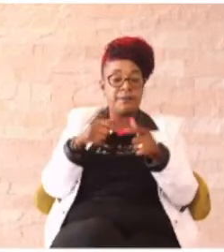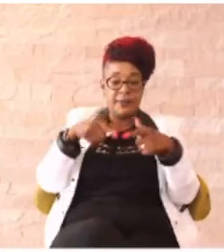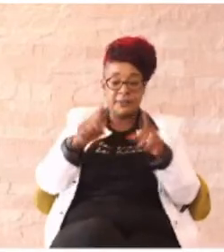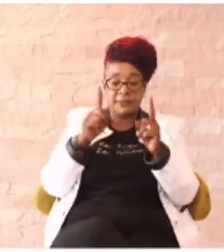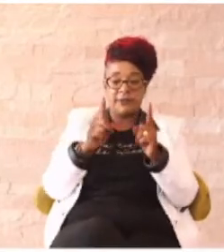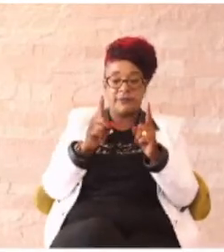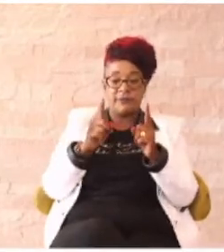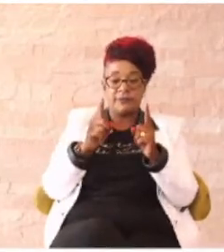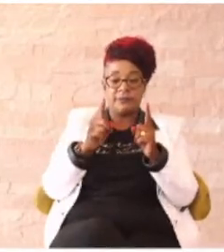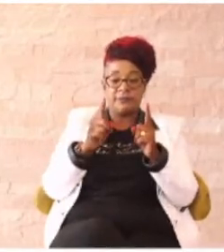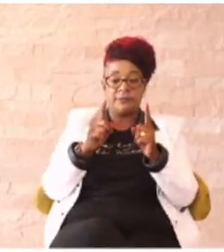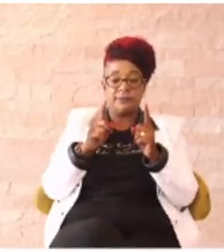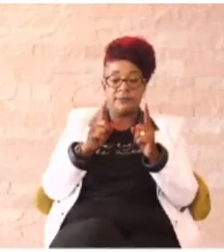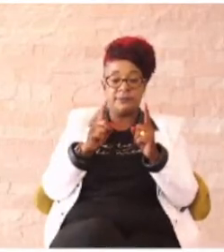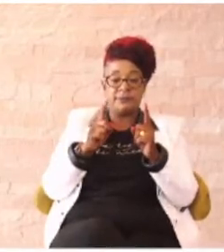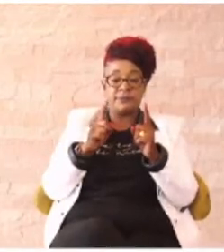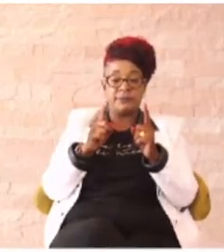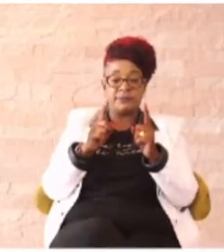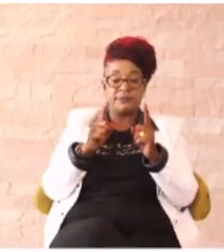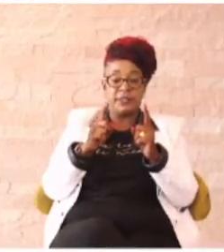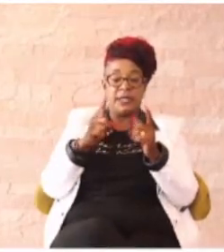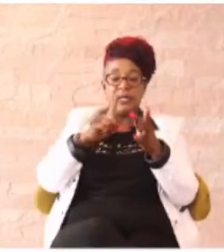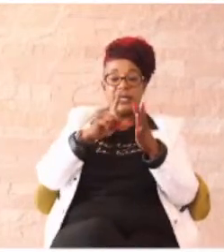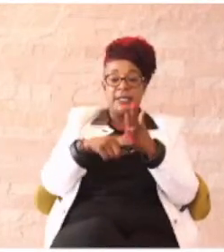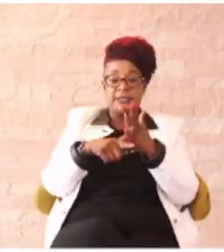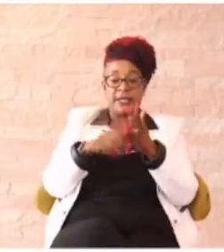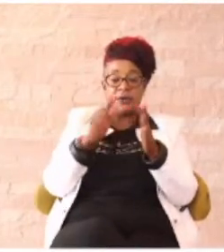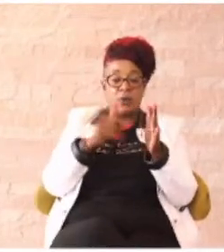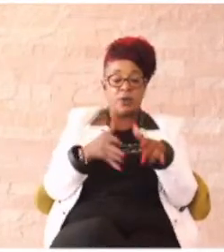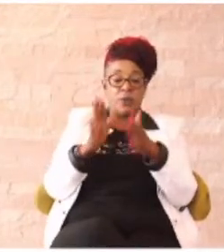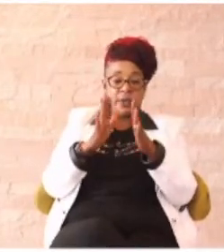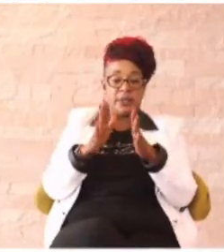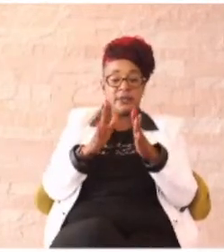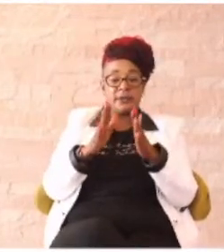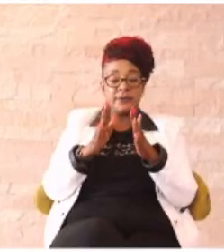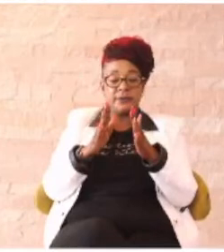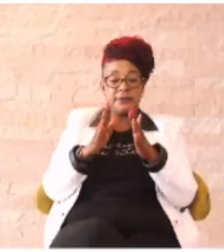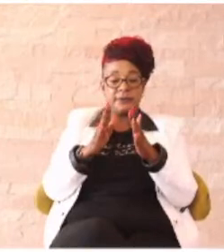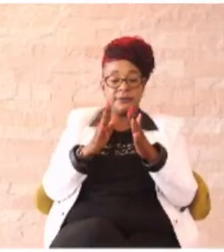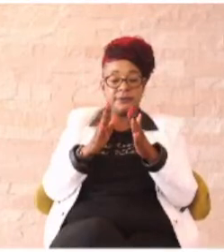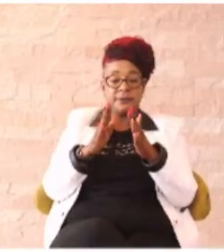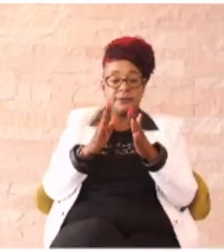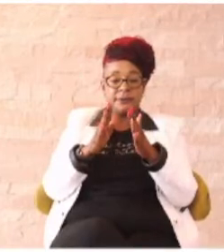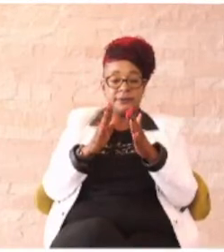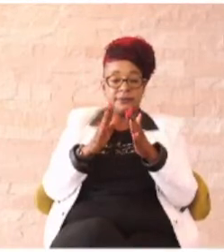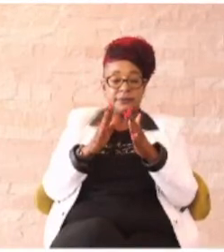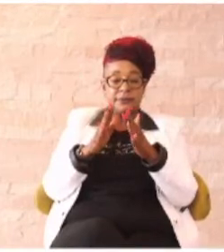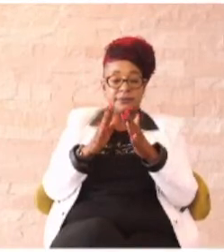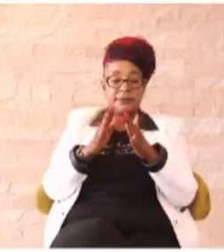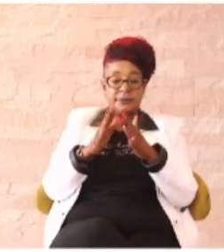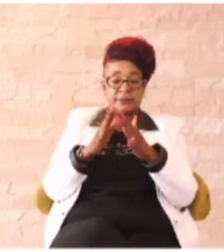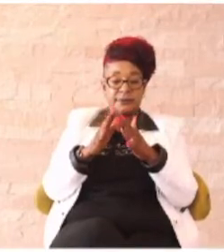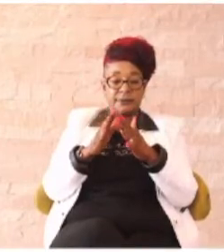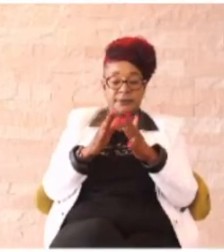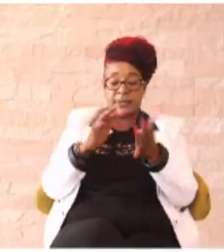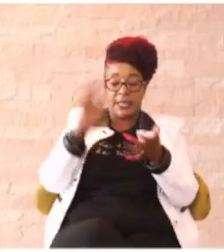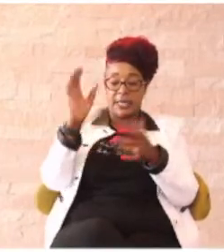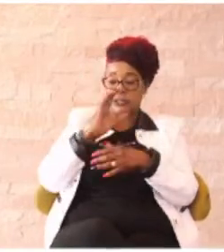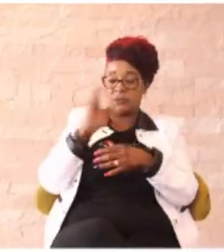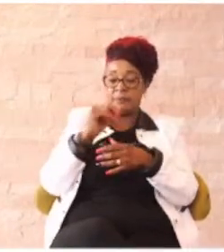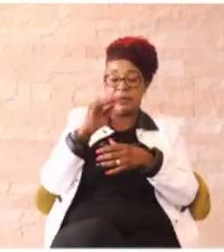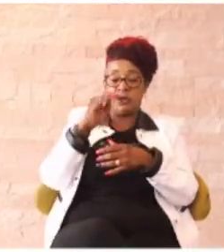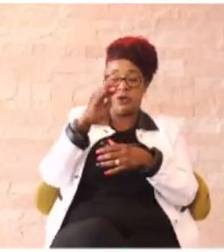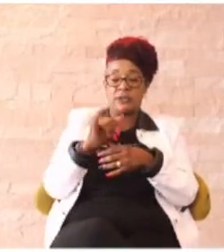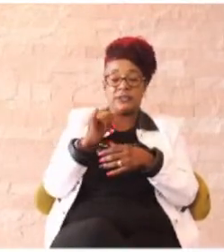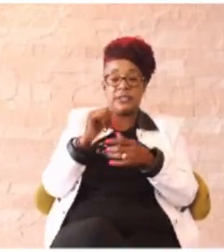is even more, which has more weight than the government law, because the customary laws